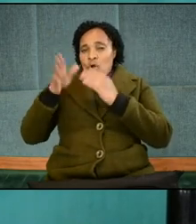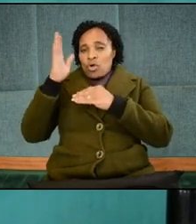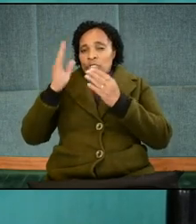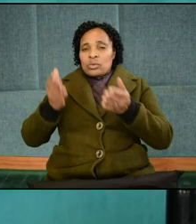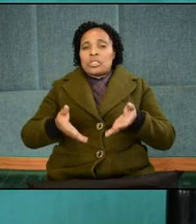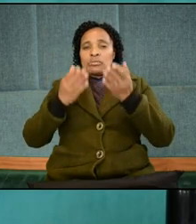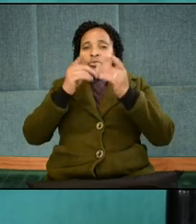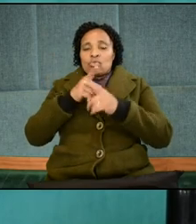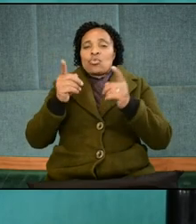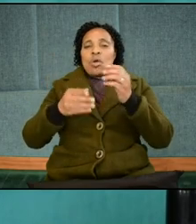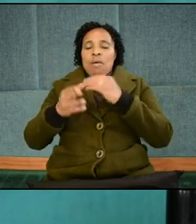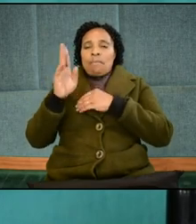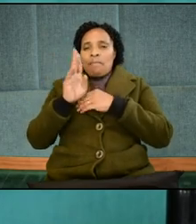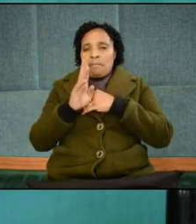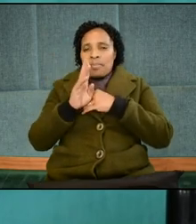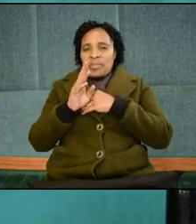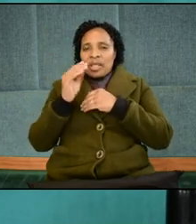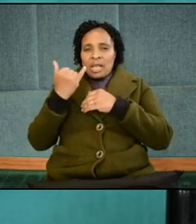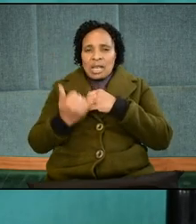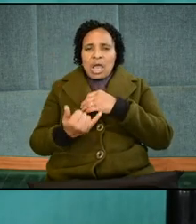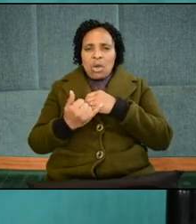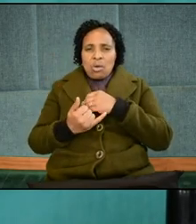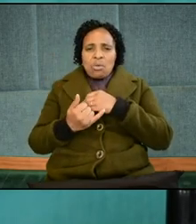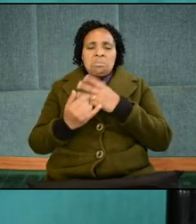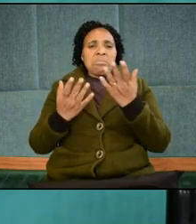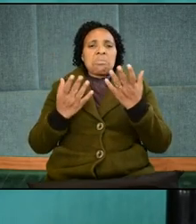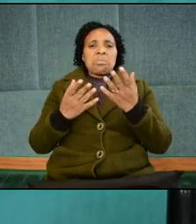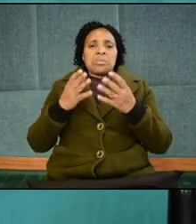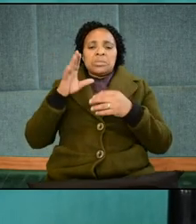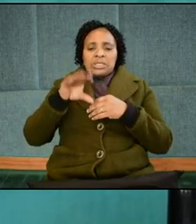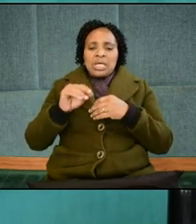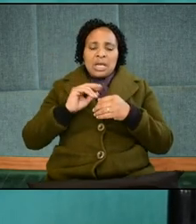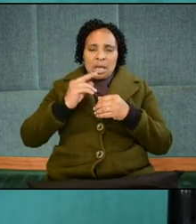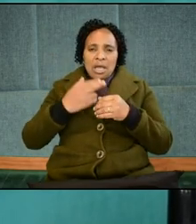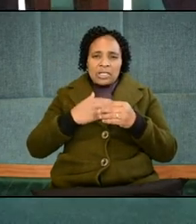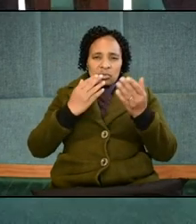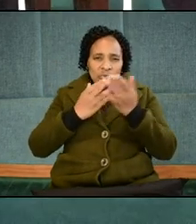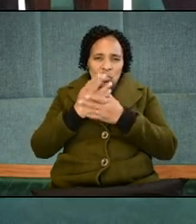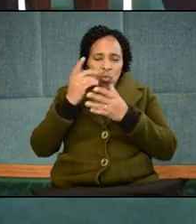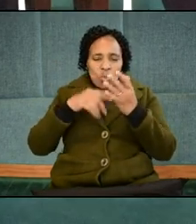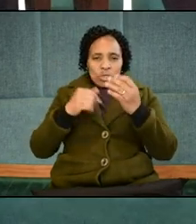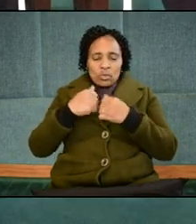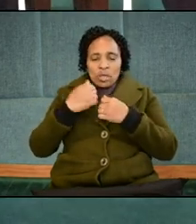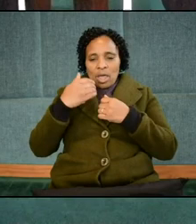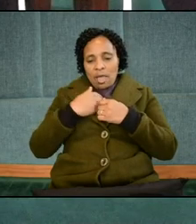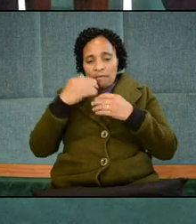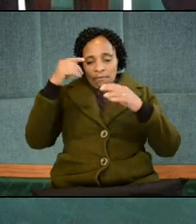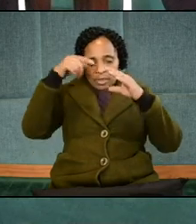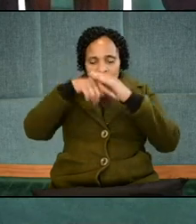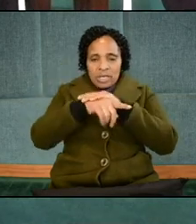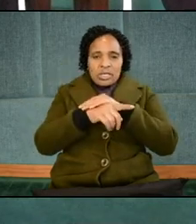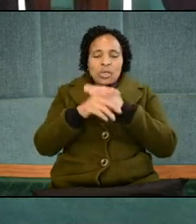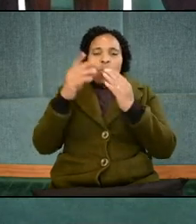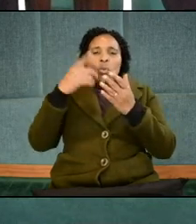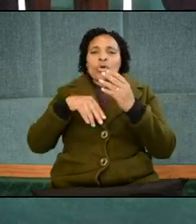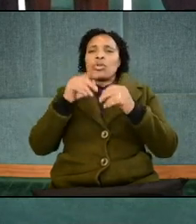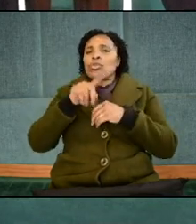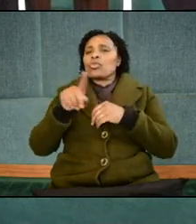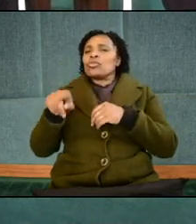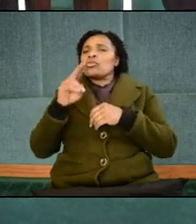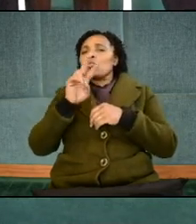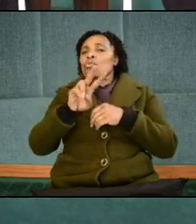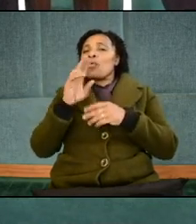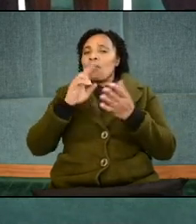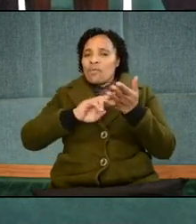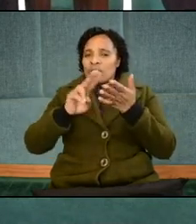you up. Mm-hmm. Now, Salmon, take us through the "What Do You Think" section. We'll have further insight as to what those two